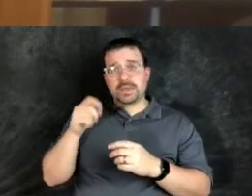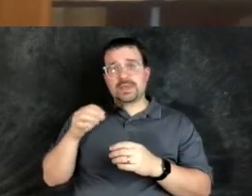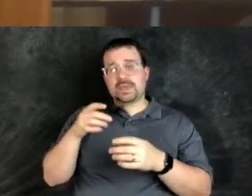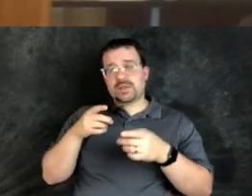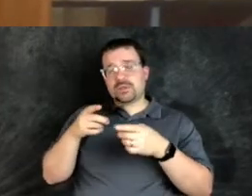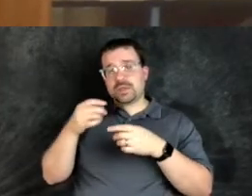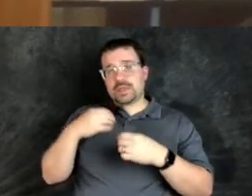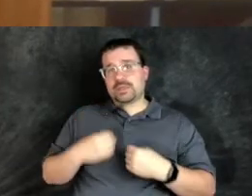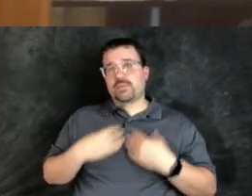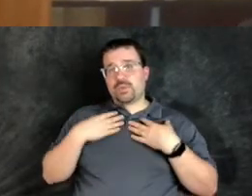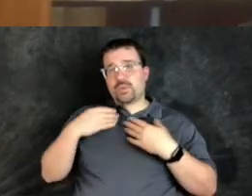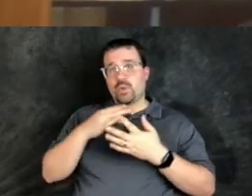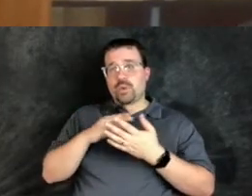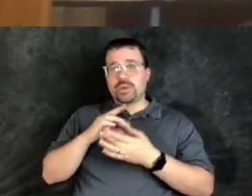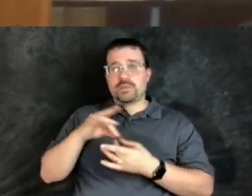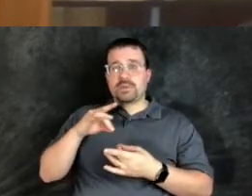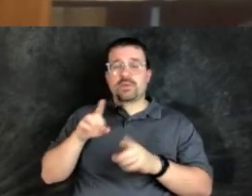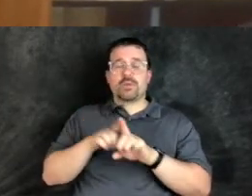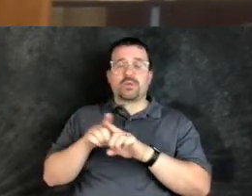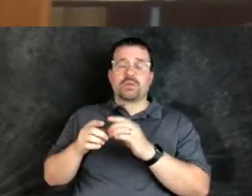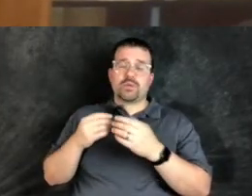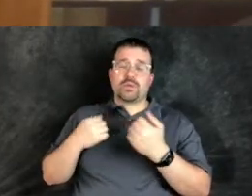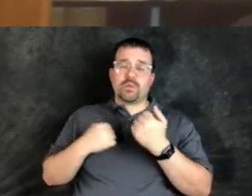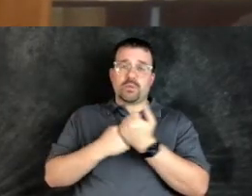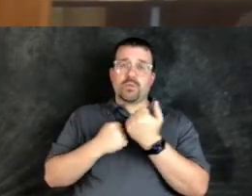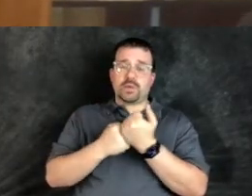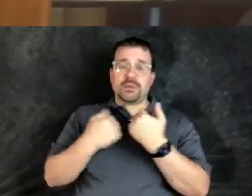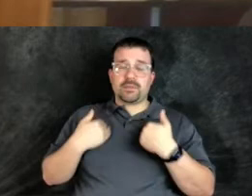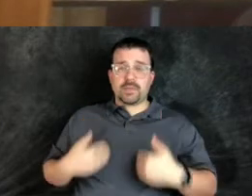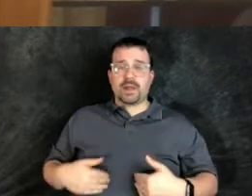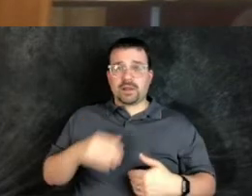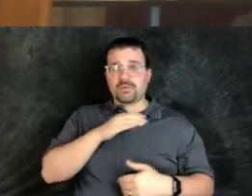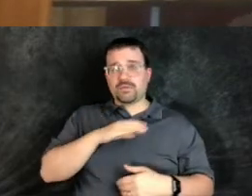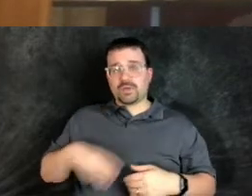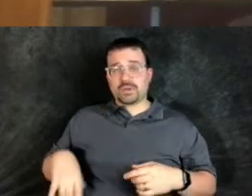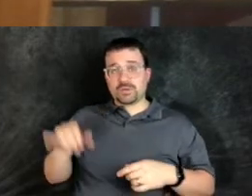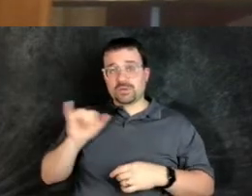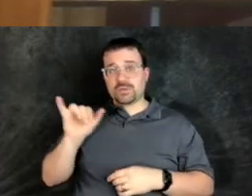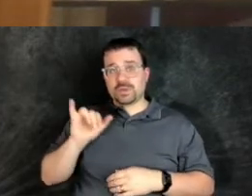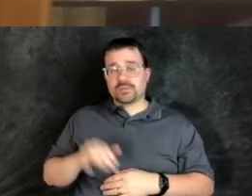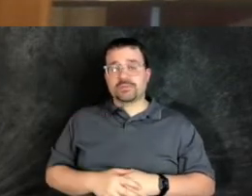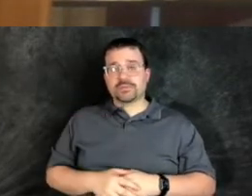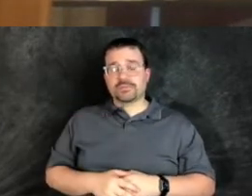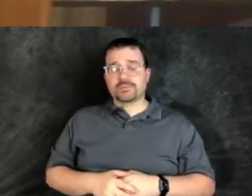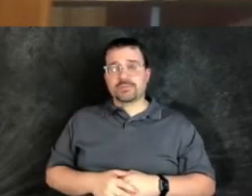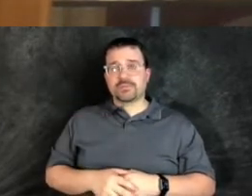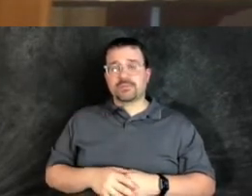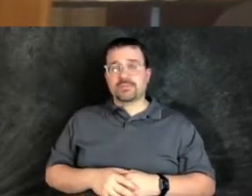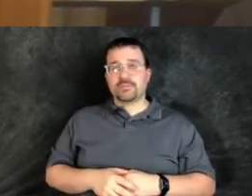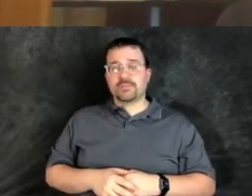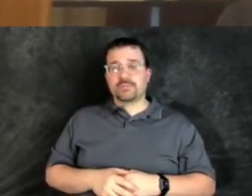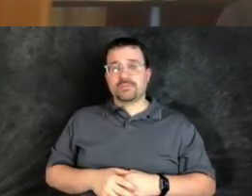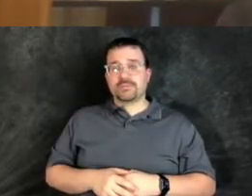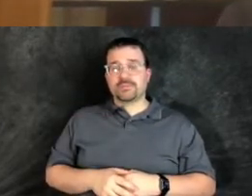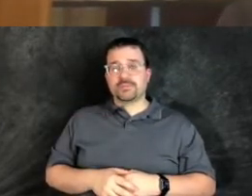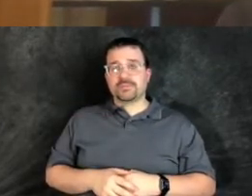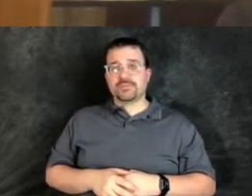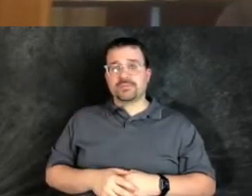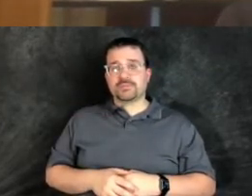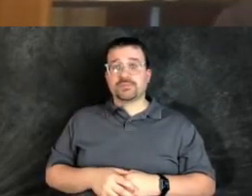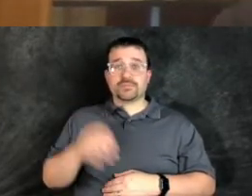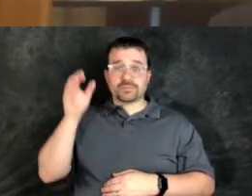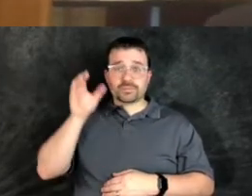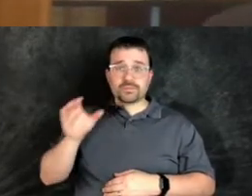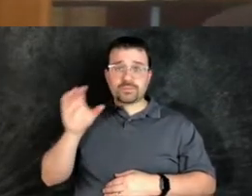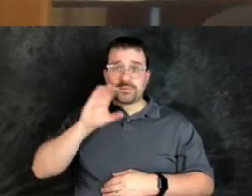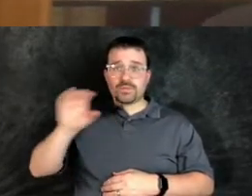Spirit and the support of the body of Christ as well as we go forward. And the cross is